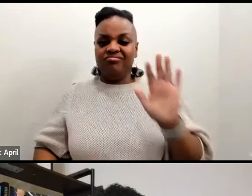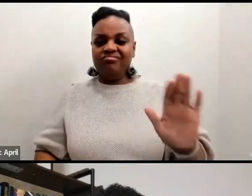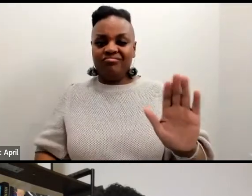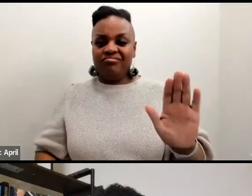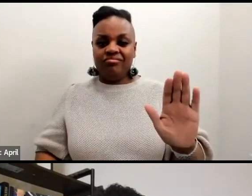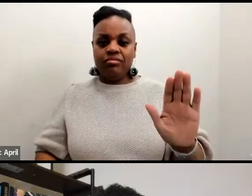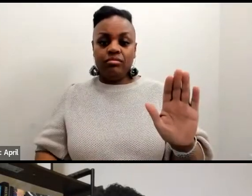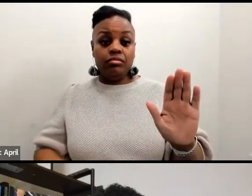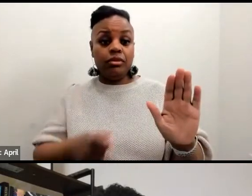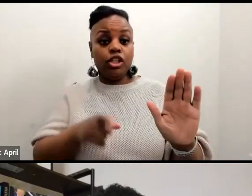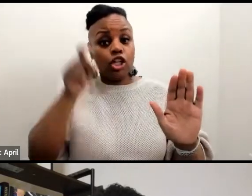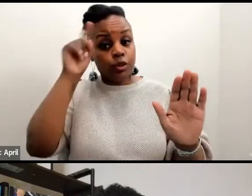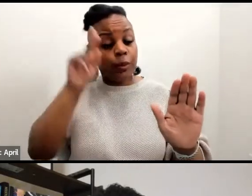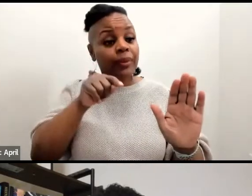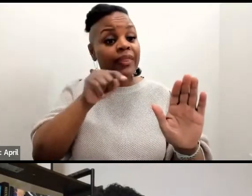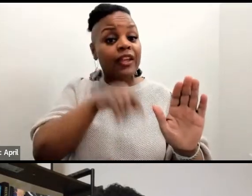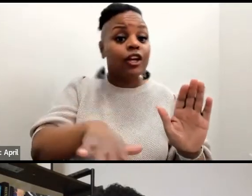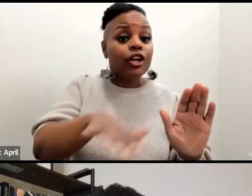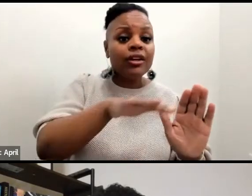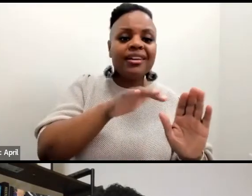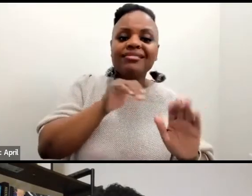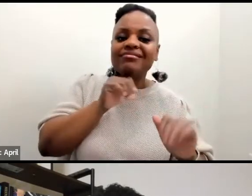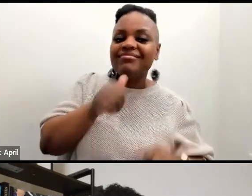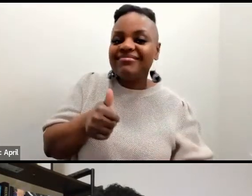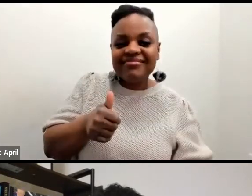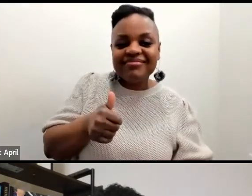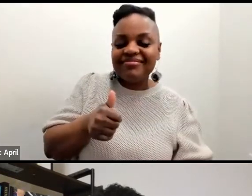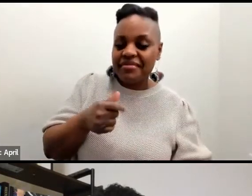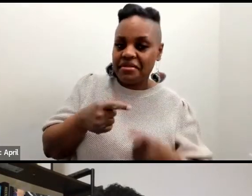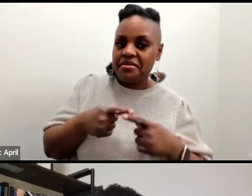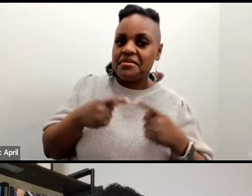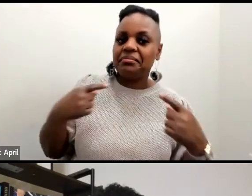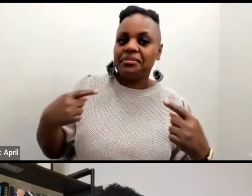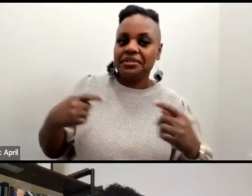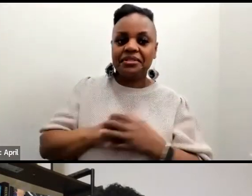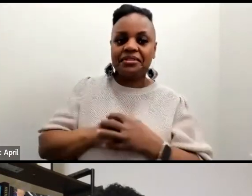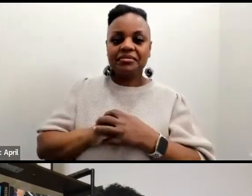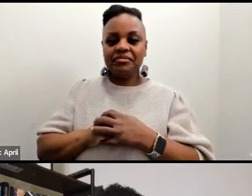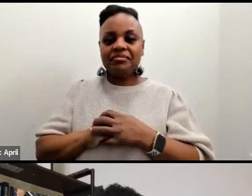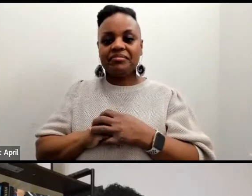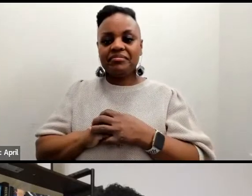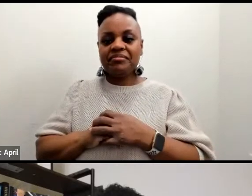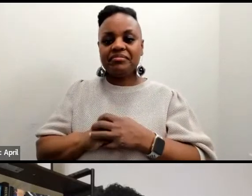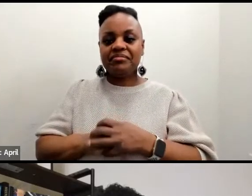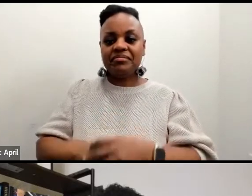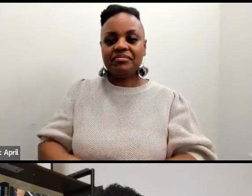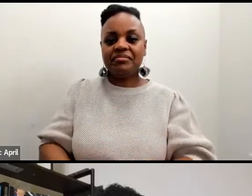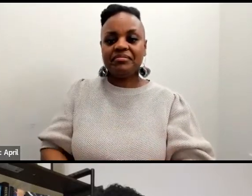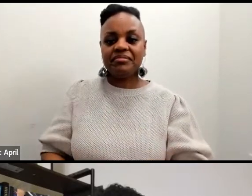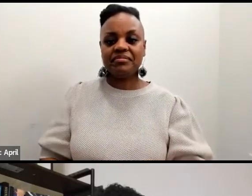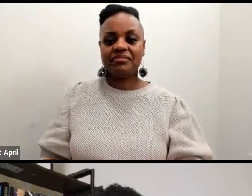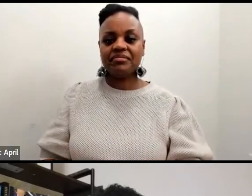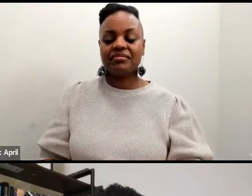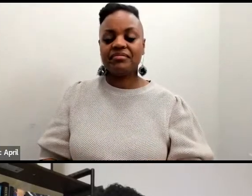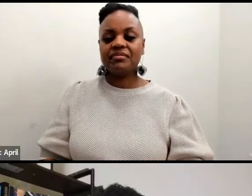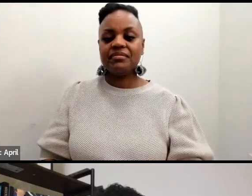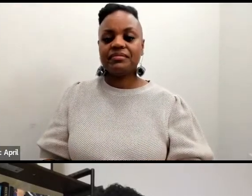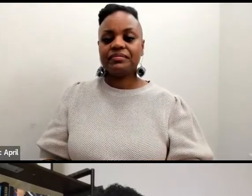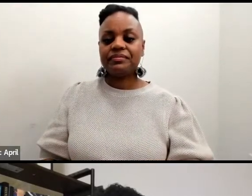the two grand political organizations have been usually propagated by the regime and the Islamists by sort